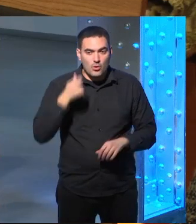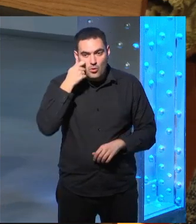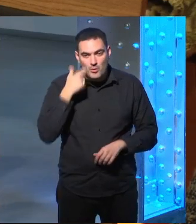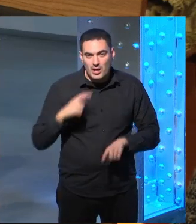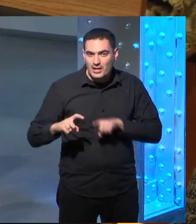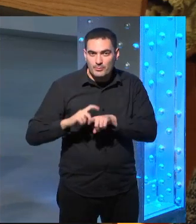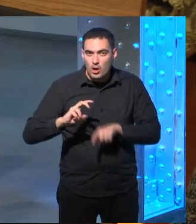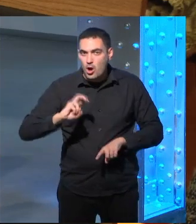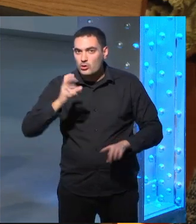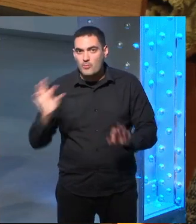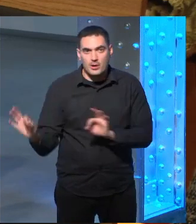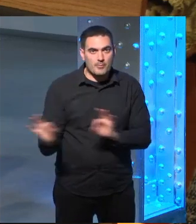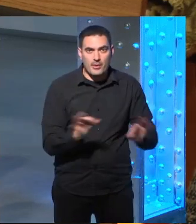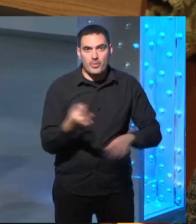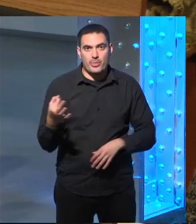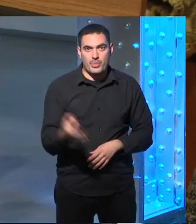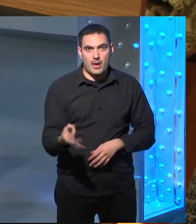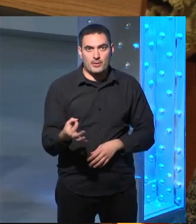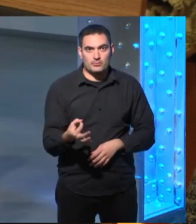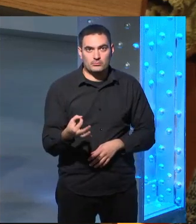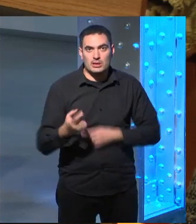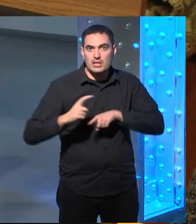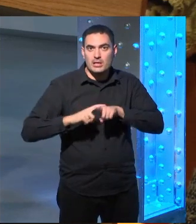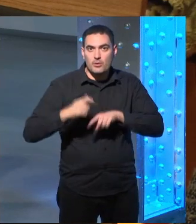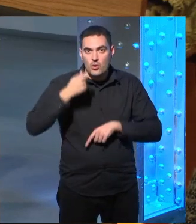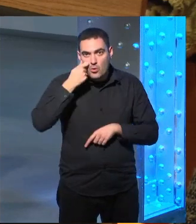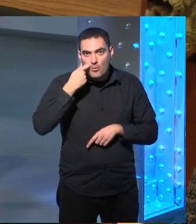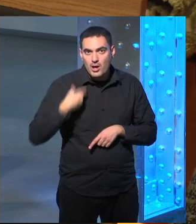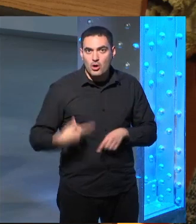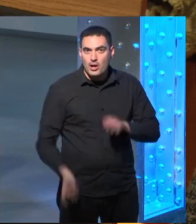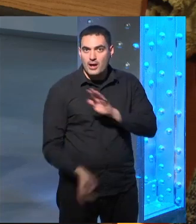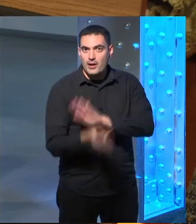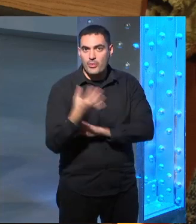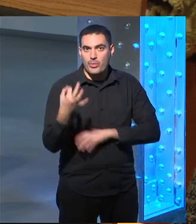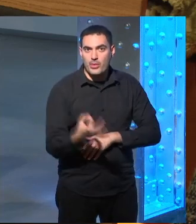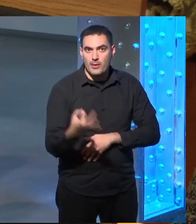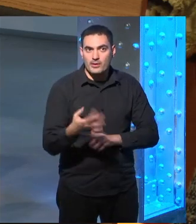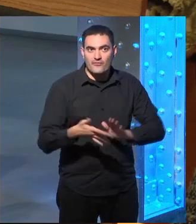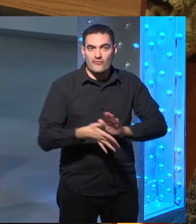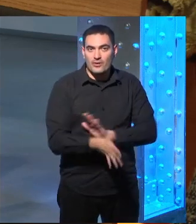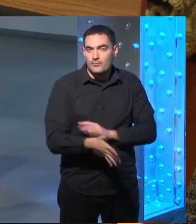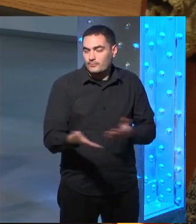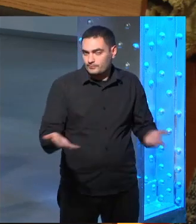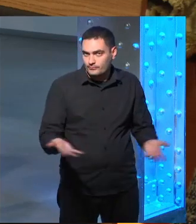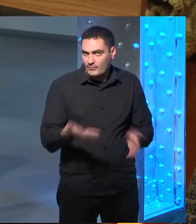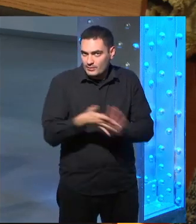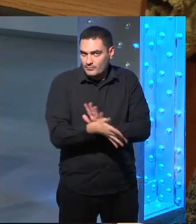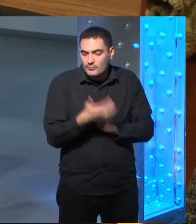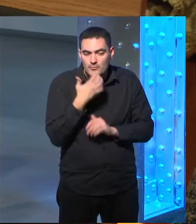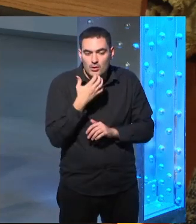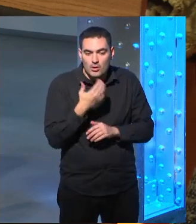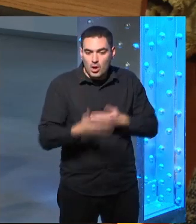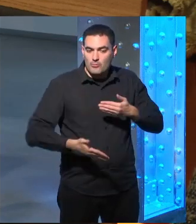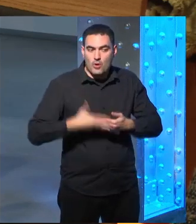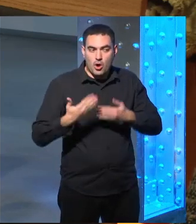we need to prepare a new type of human beings. We need to create a new human being, not